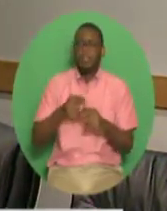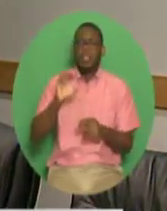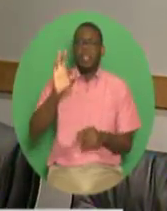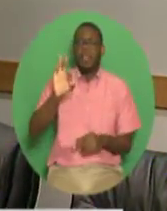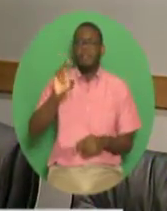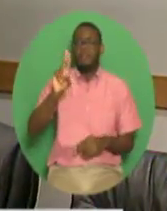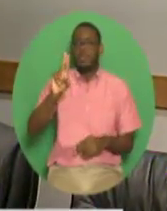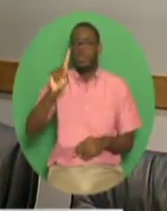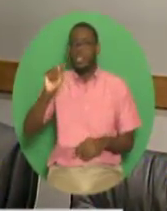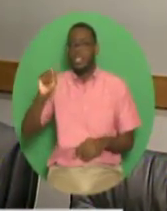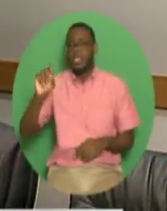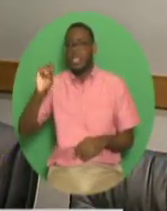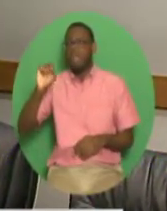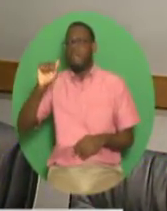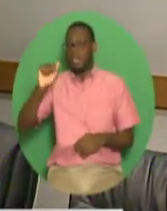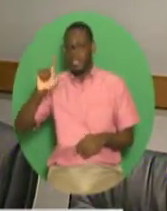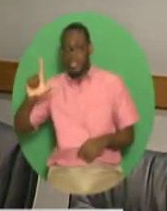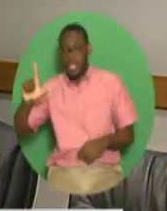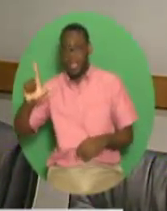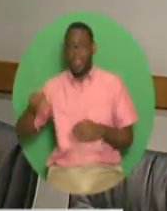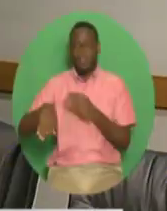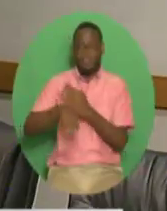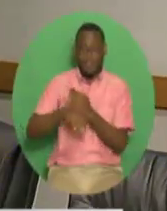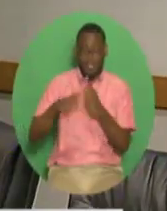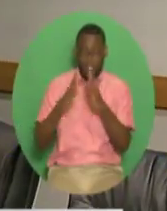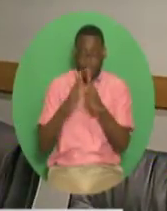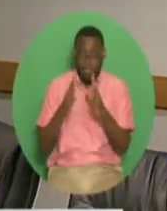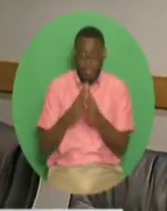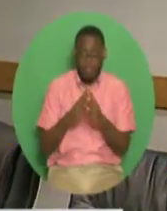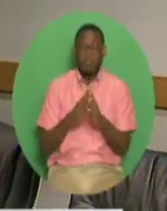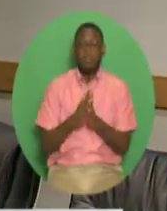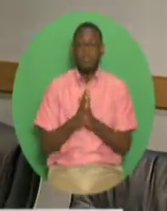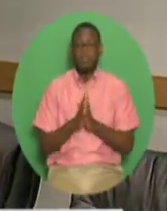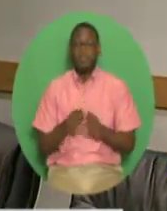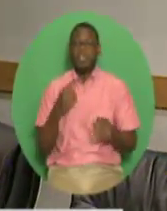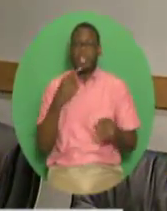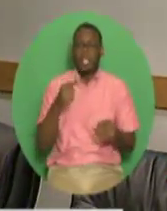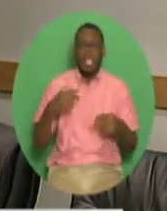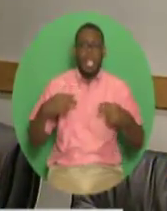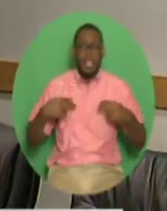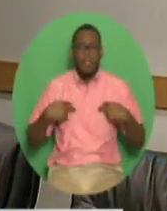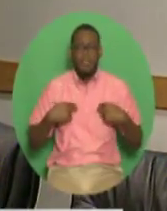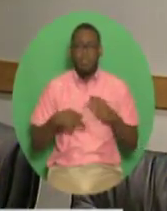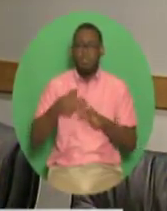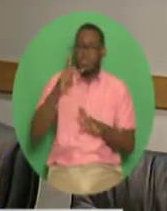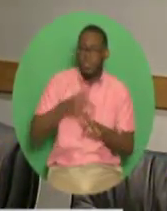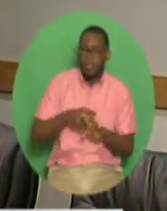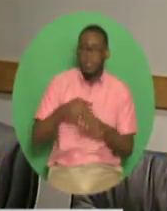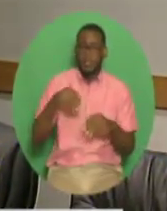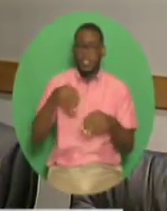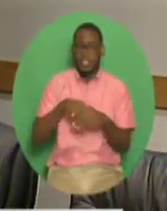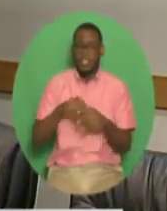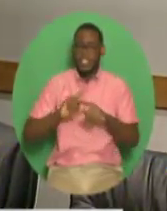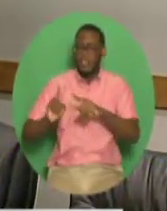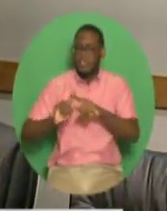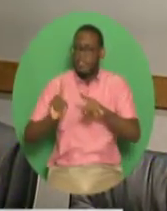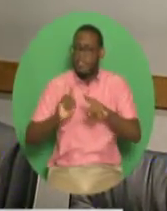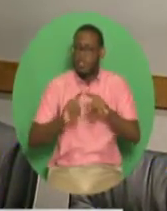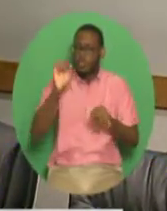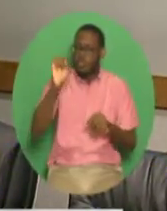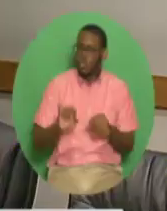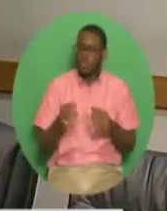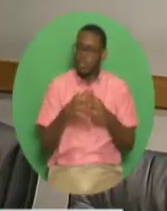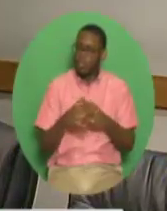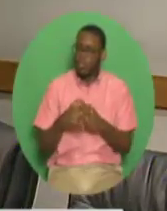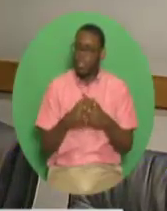get that started before Christmas. And it's a program that has been going on in Latin America, Latin American countries, Argentina,